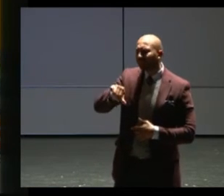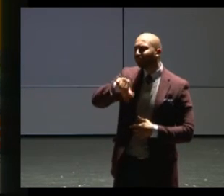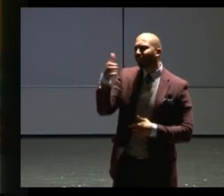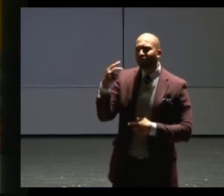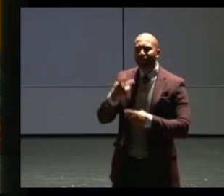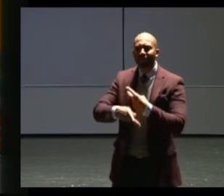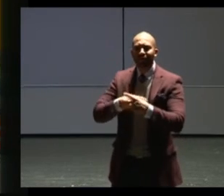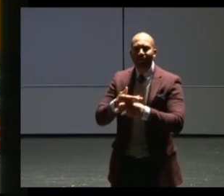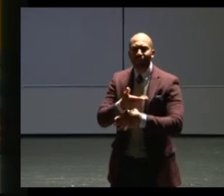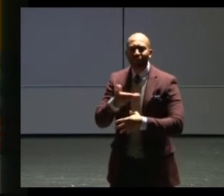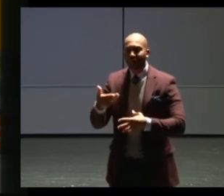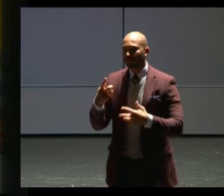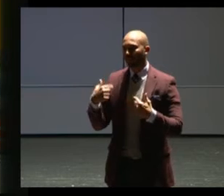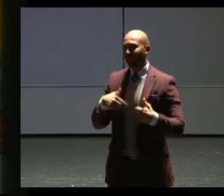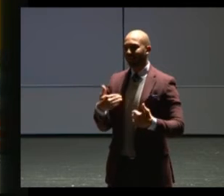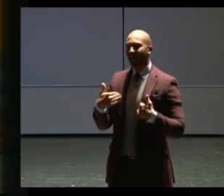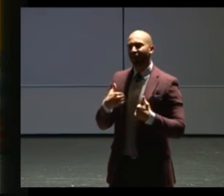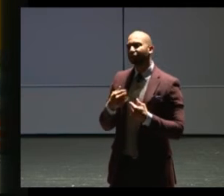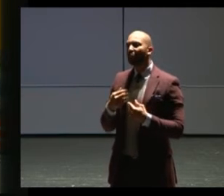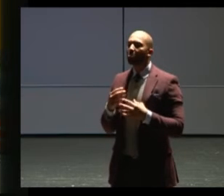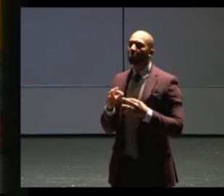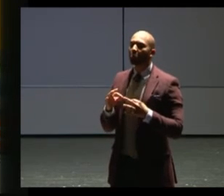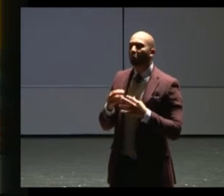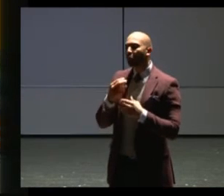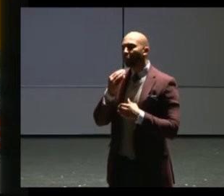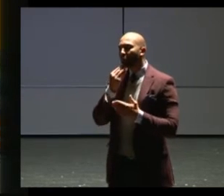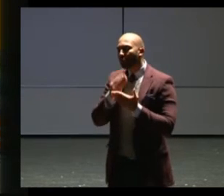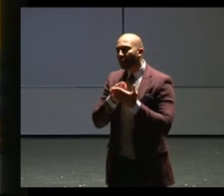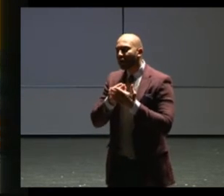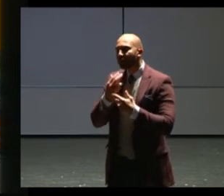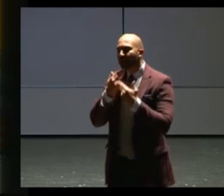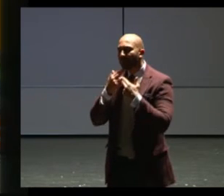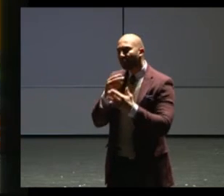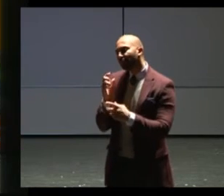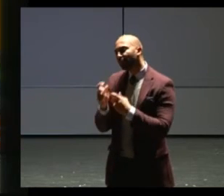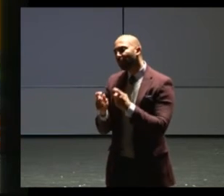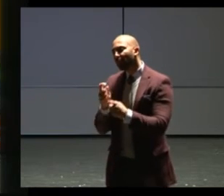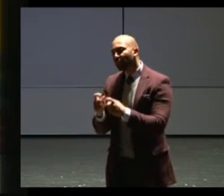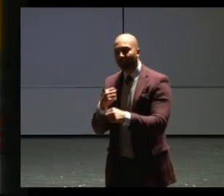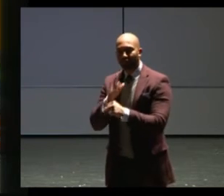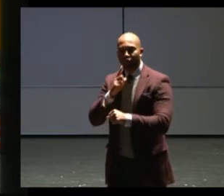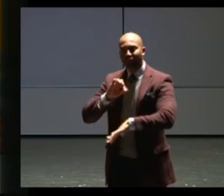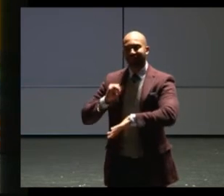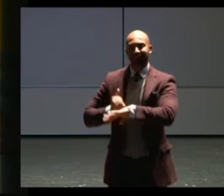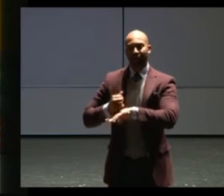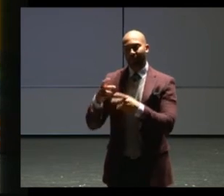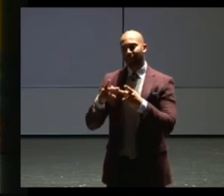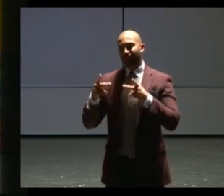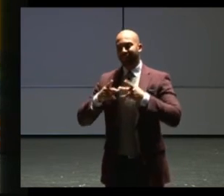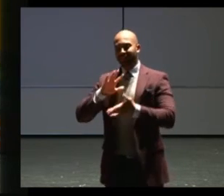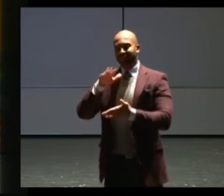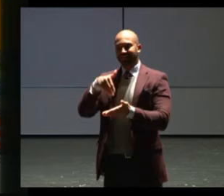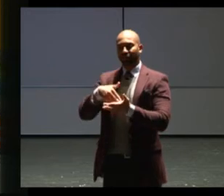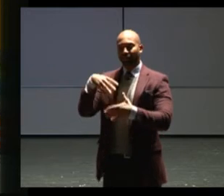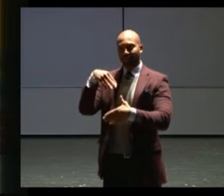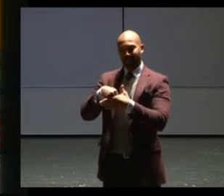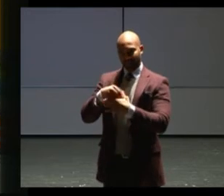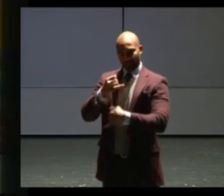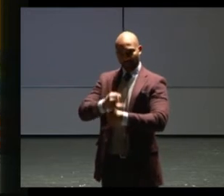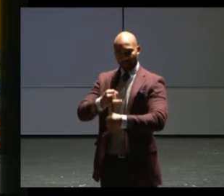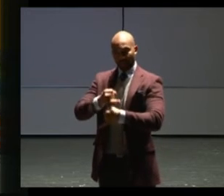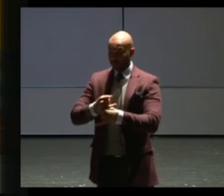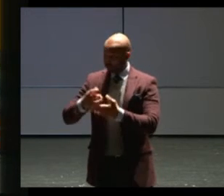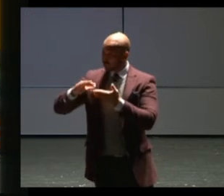additional investments, and we really want to work on coordinating and enhancing the work of our placement centers across campus. The